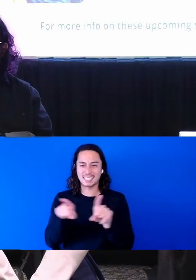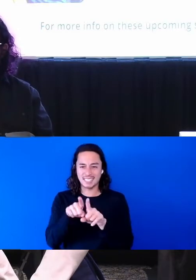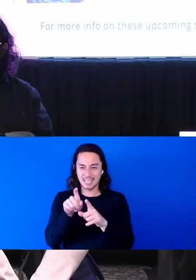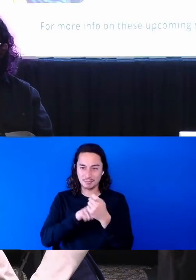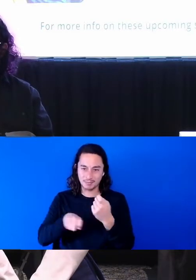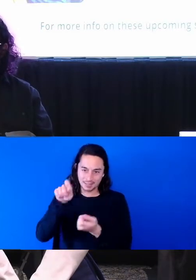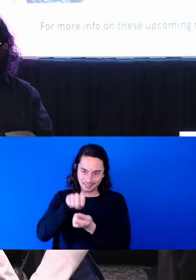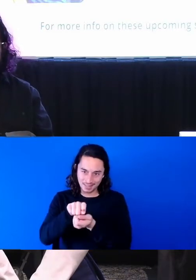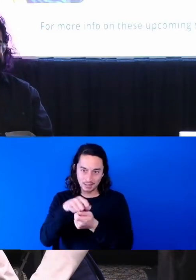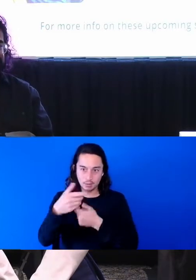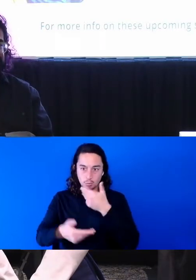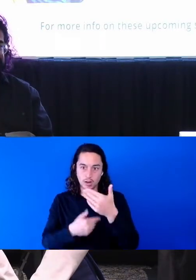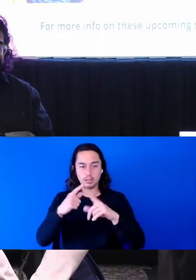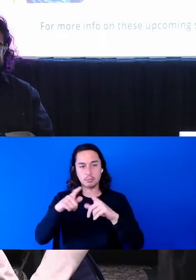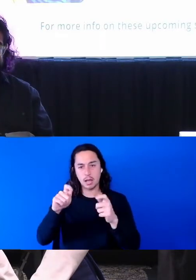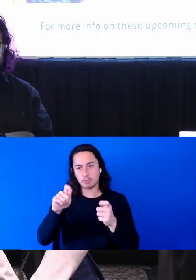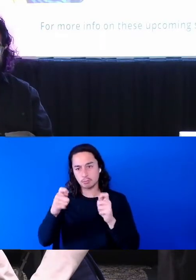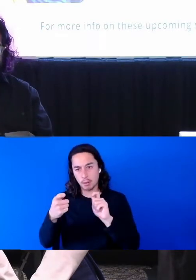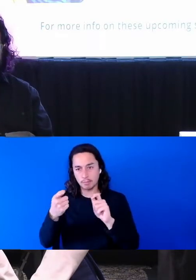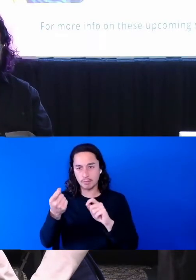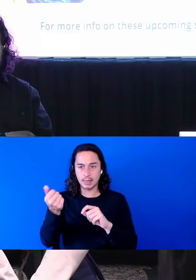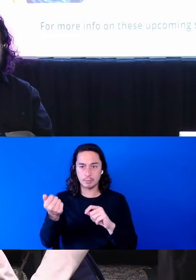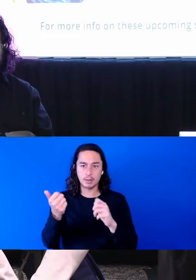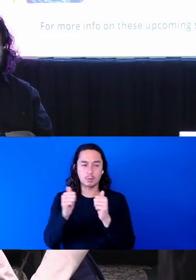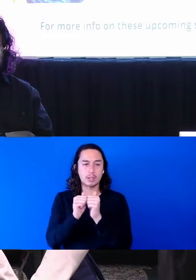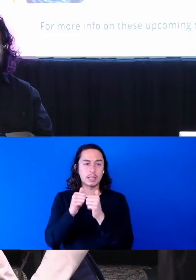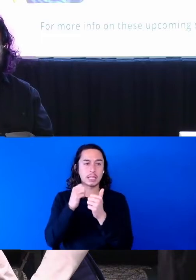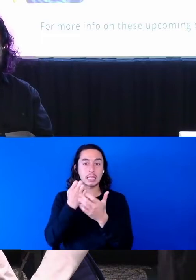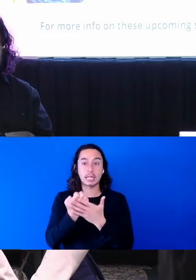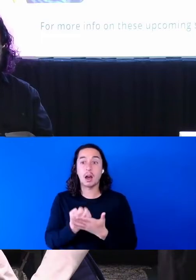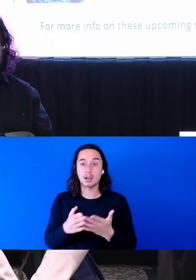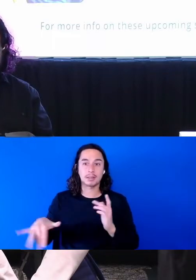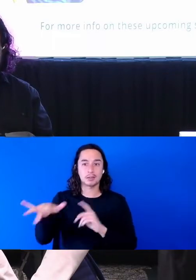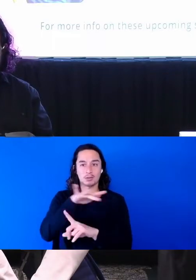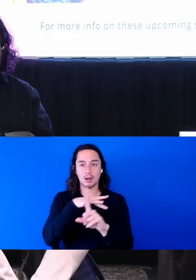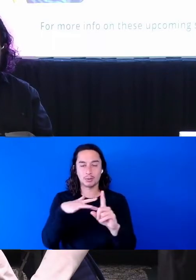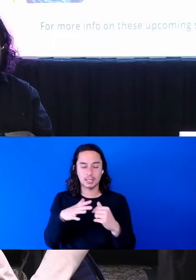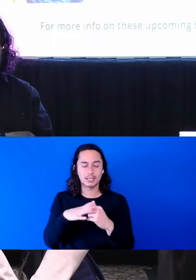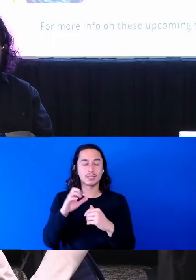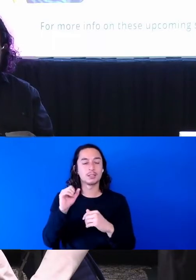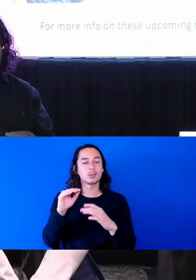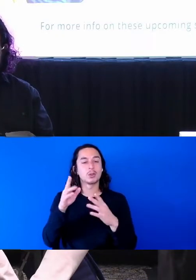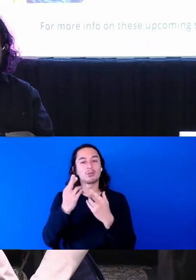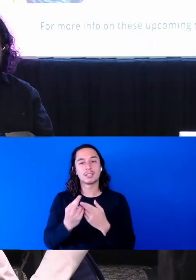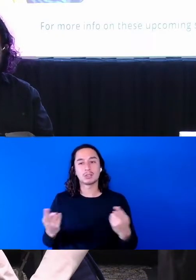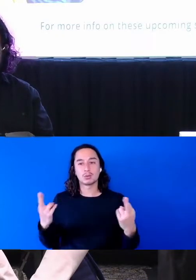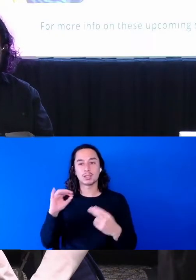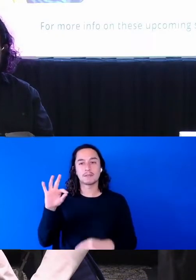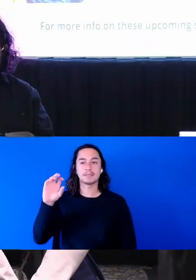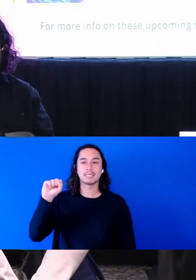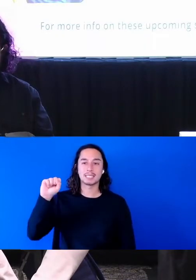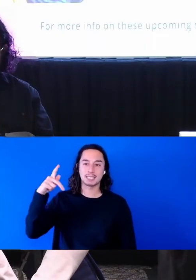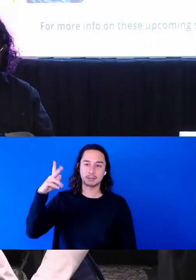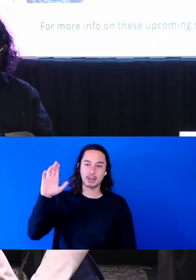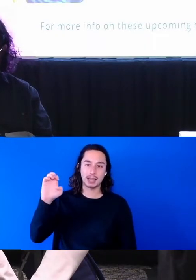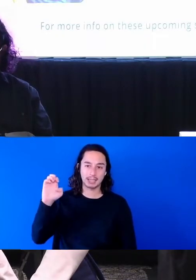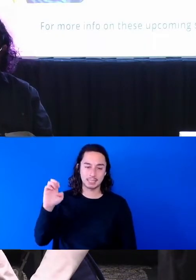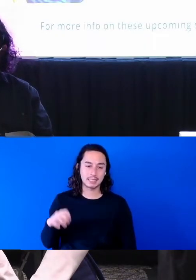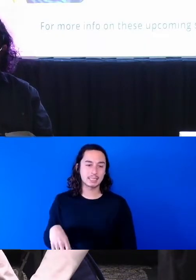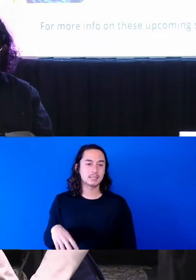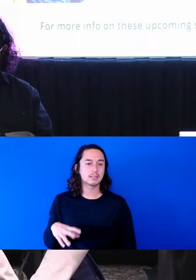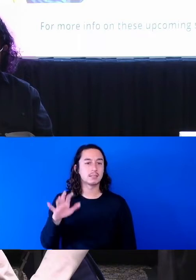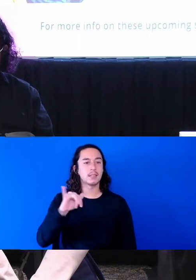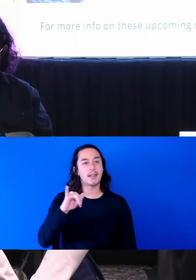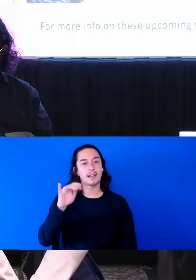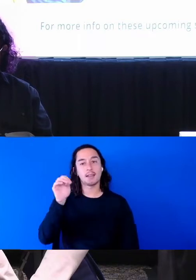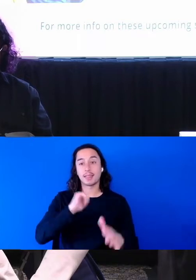they're shaped a little bit by the economy that's around it. So the resource of space that like theaters